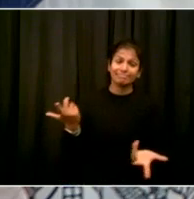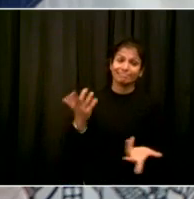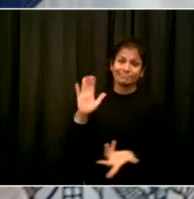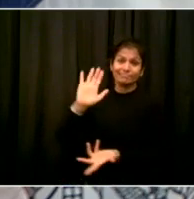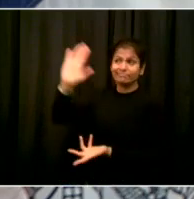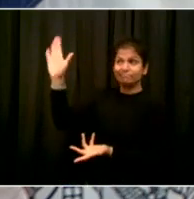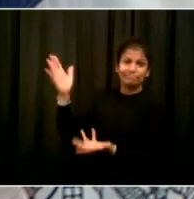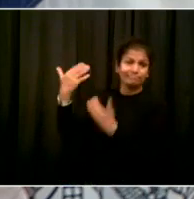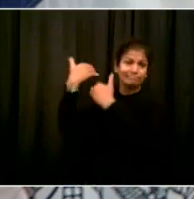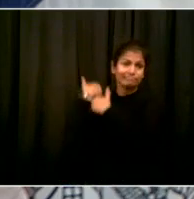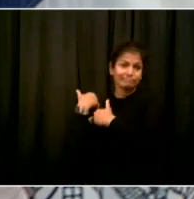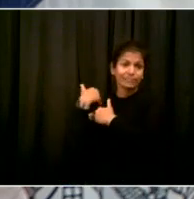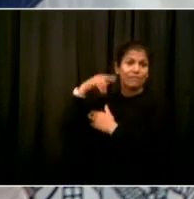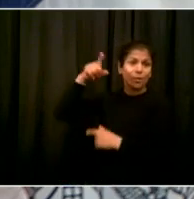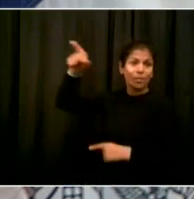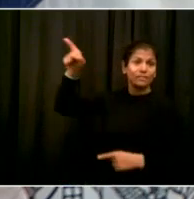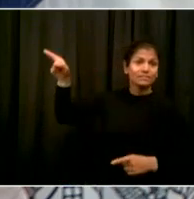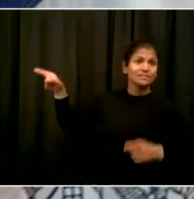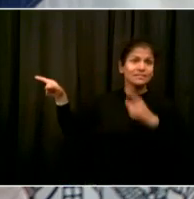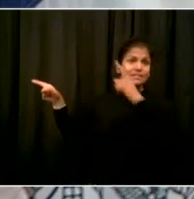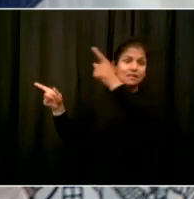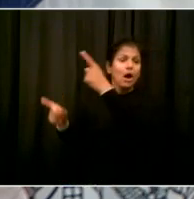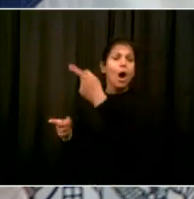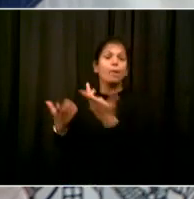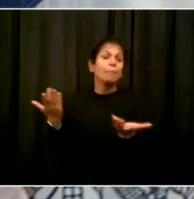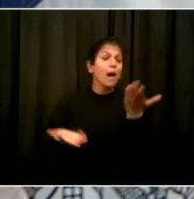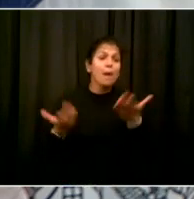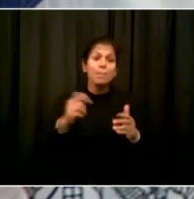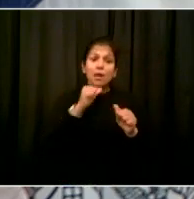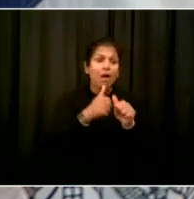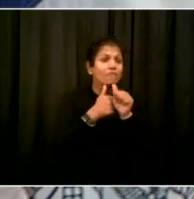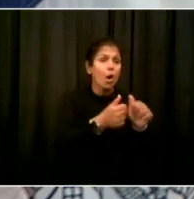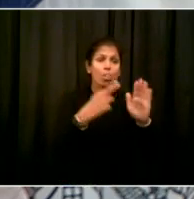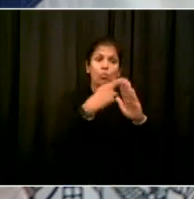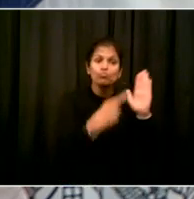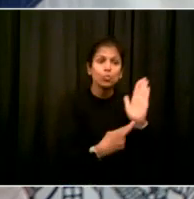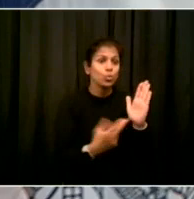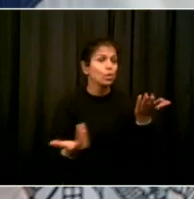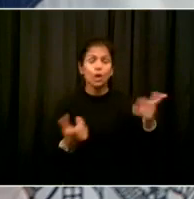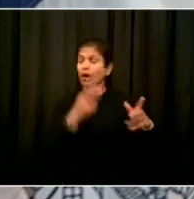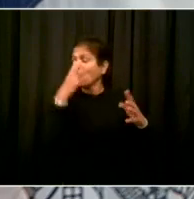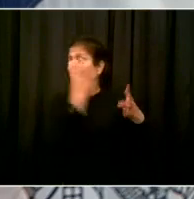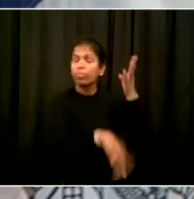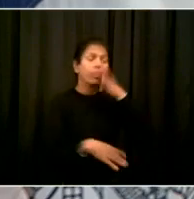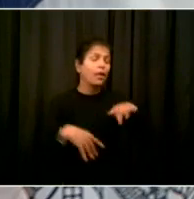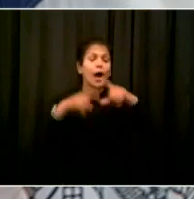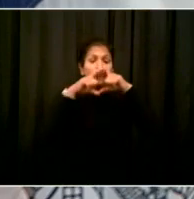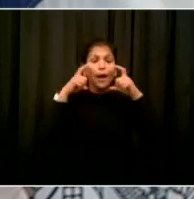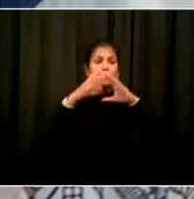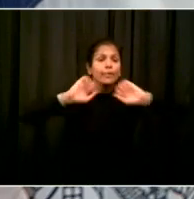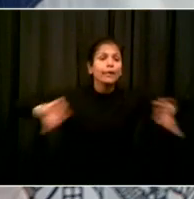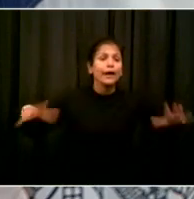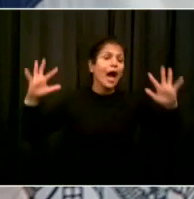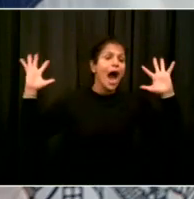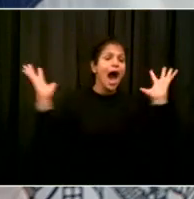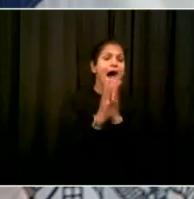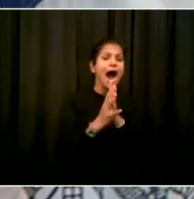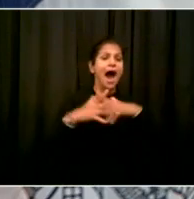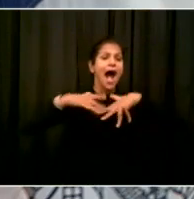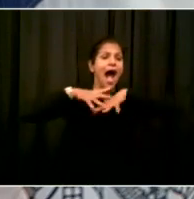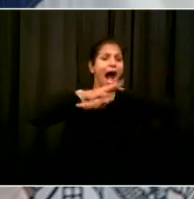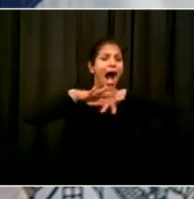restrictions, not encouraging people to wear masks and practice social distancing. We sure know what not to do, and so in this city, we have to double